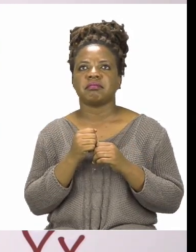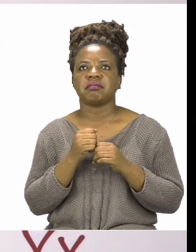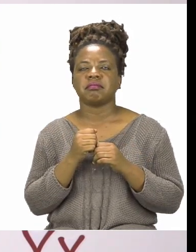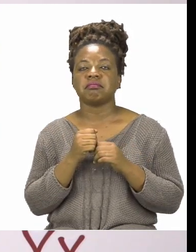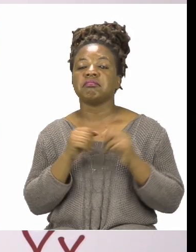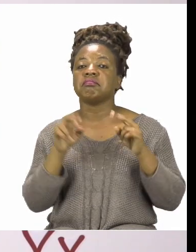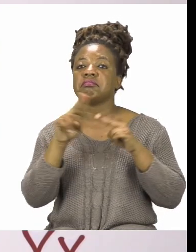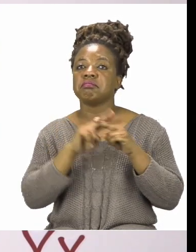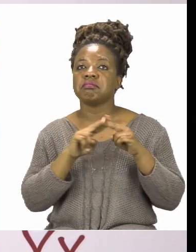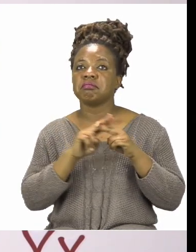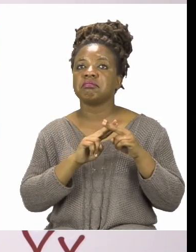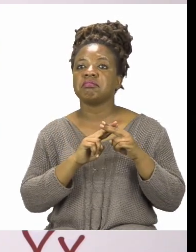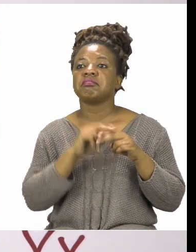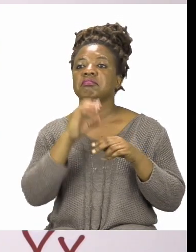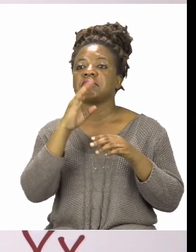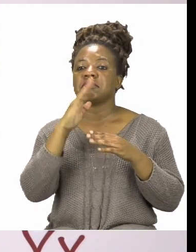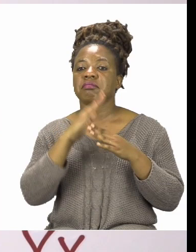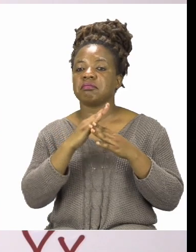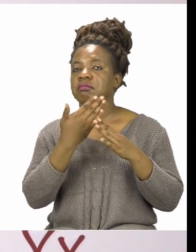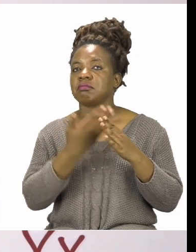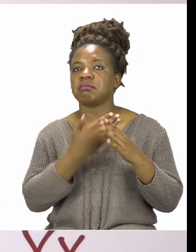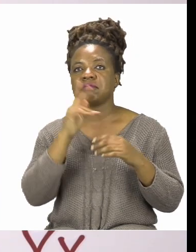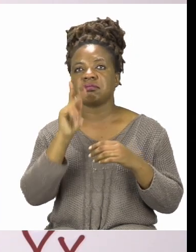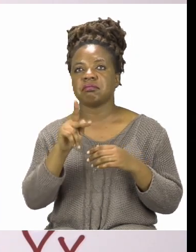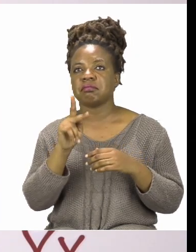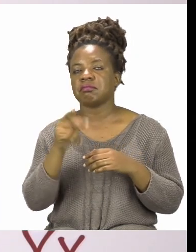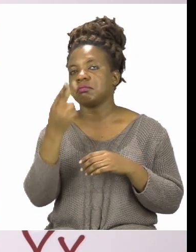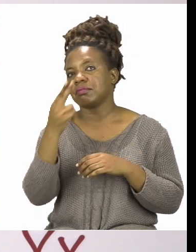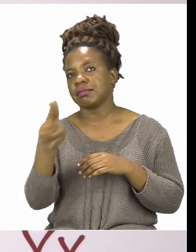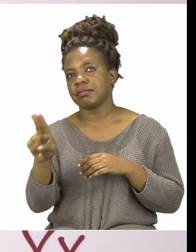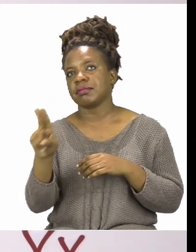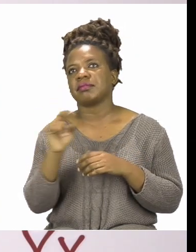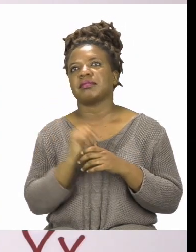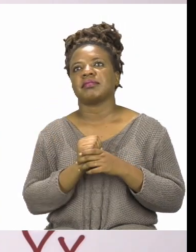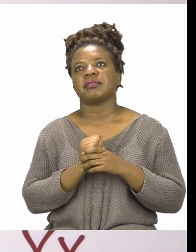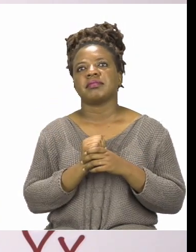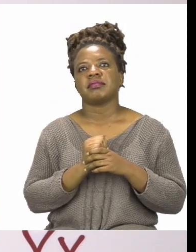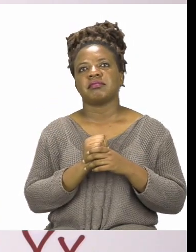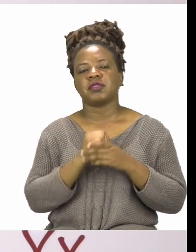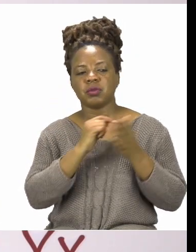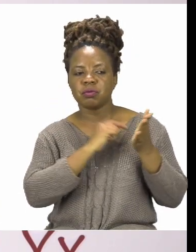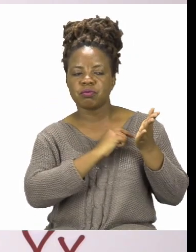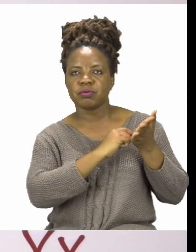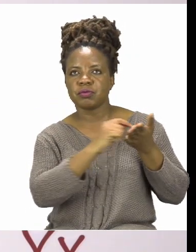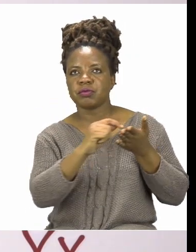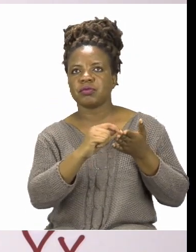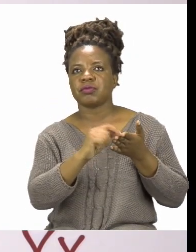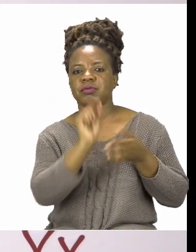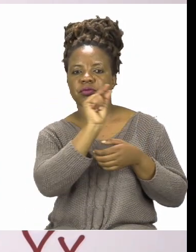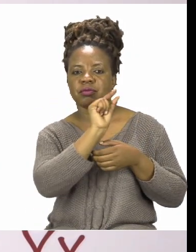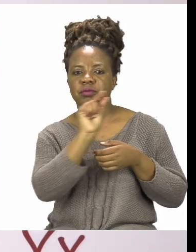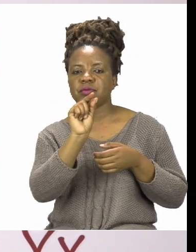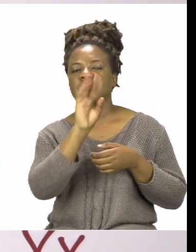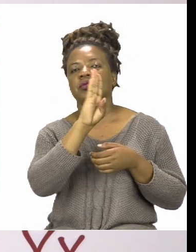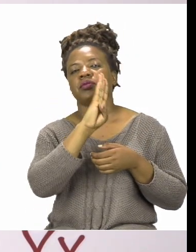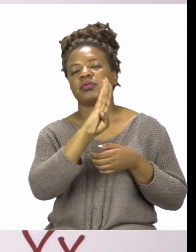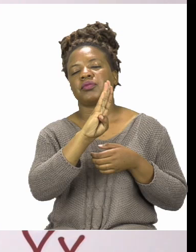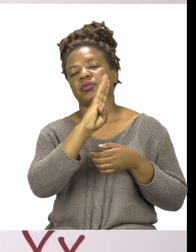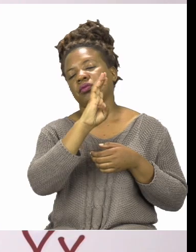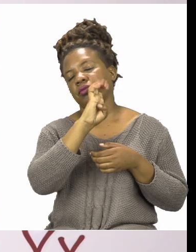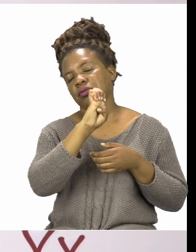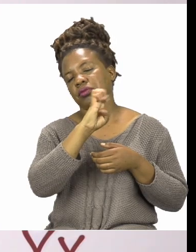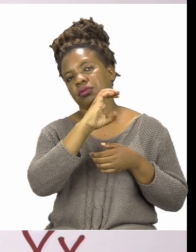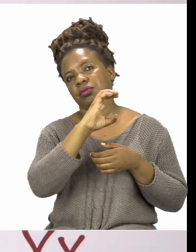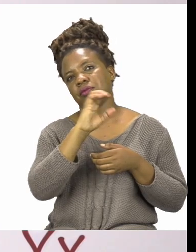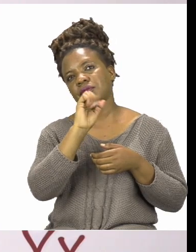rest of the exercise. So we're going to cancel our word because. Let's now